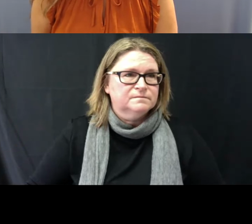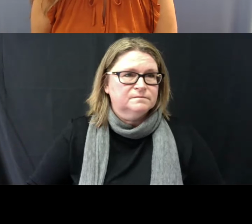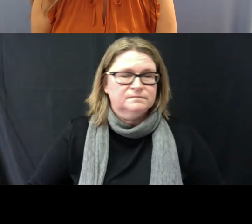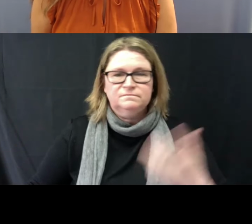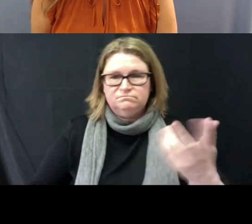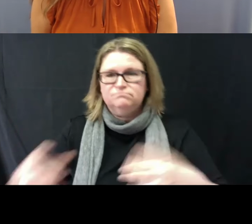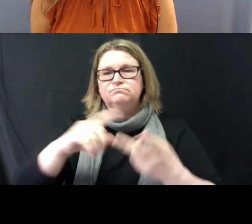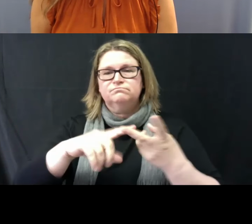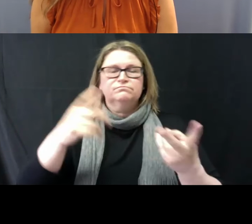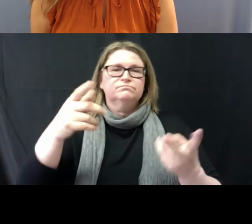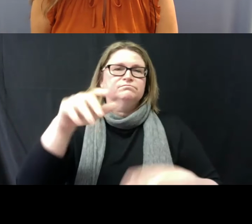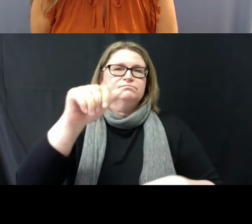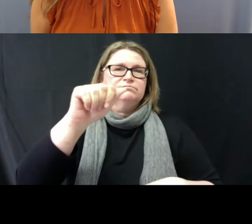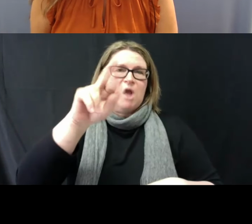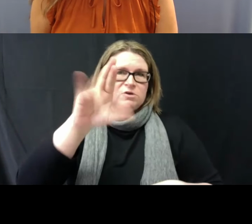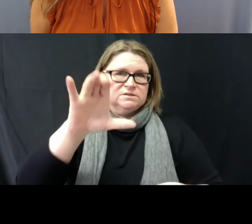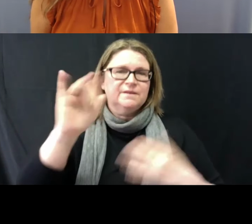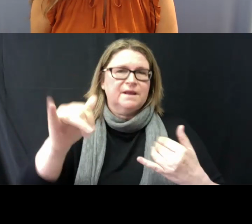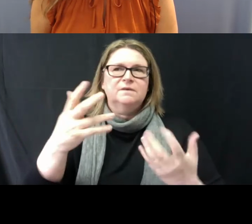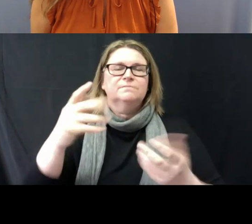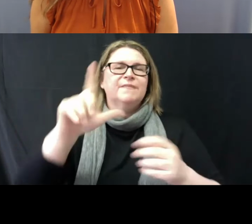ASL club.